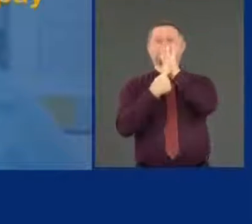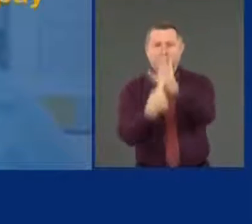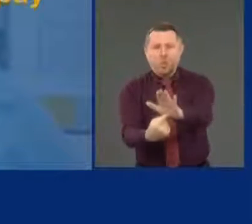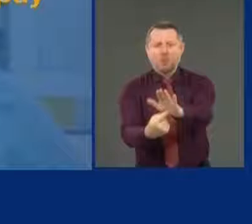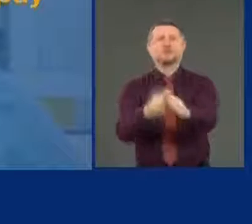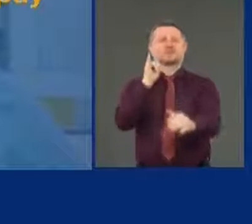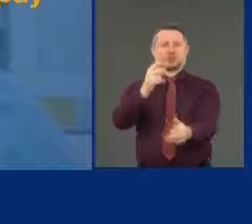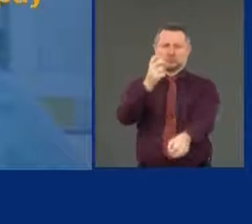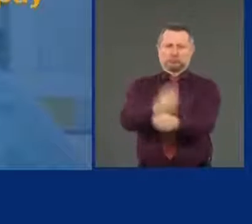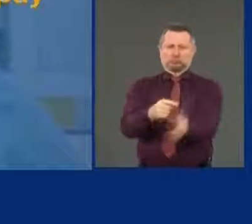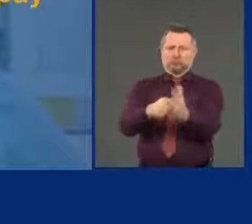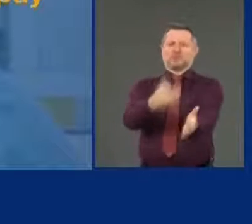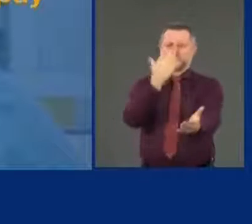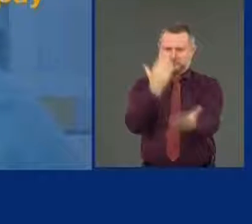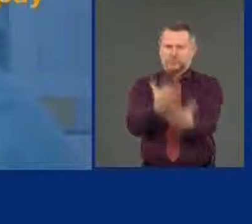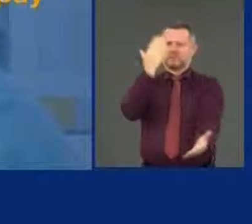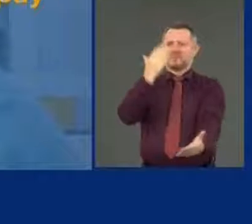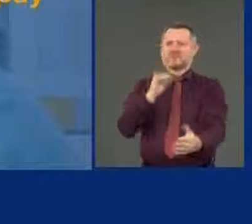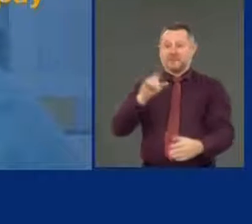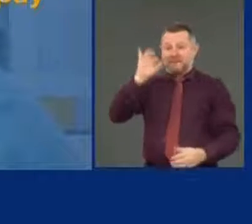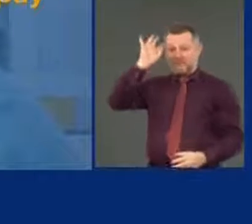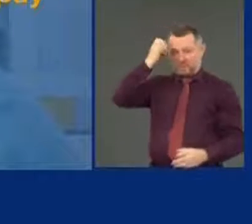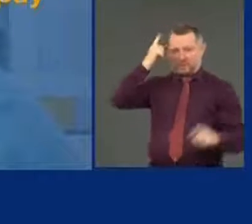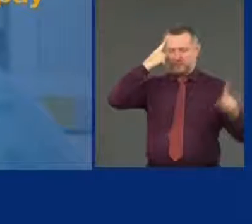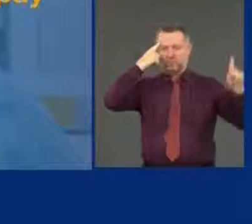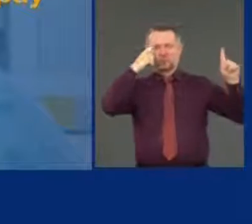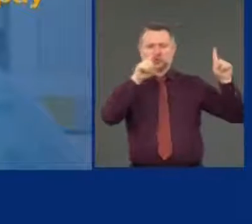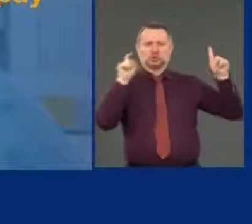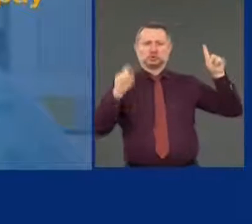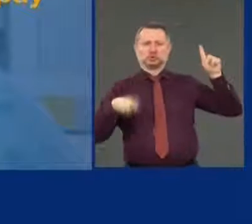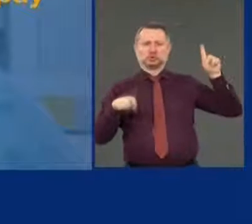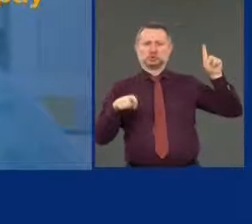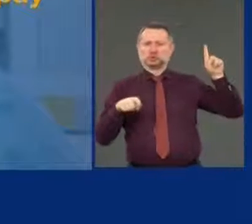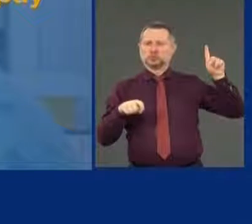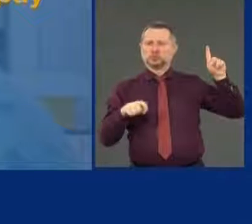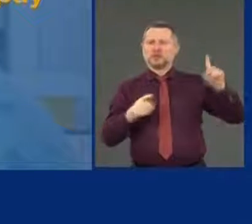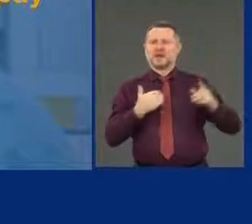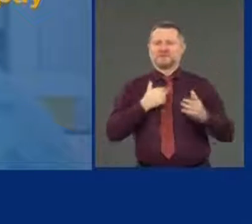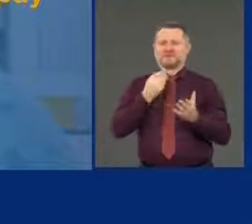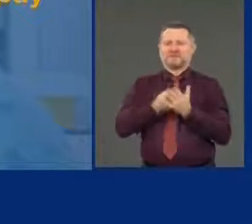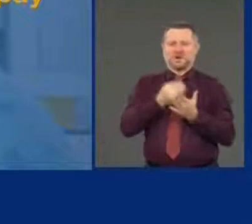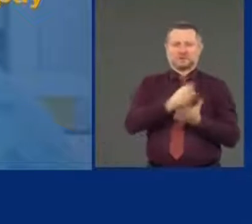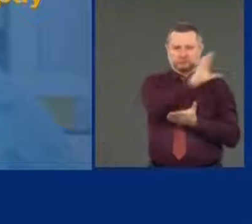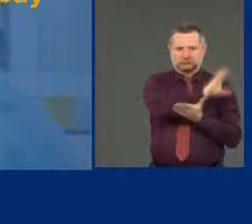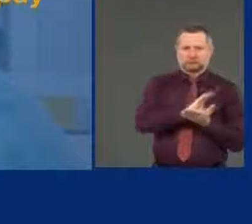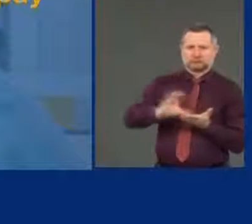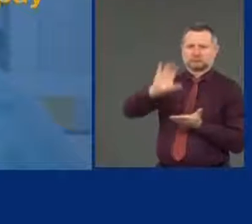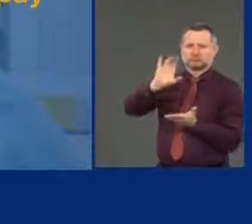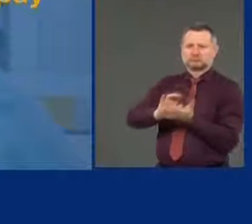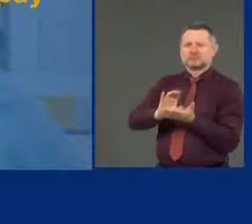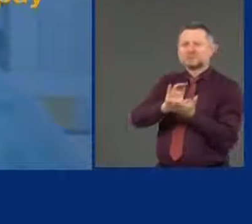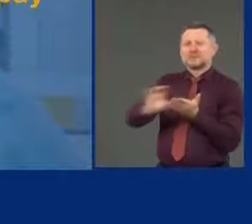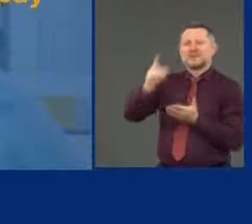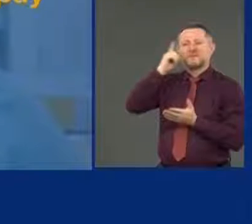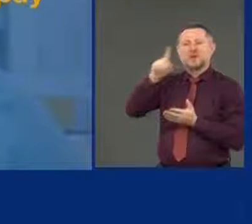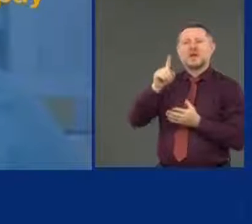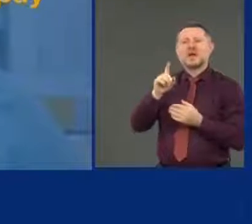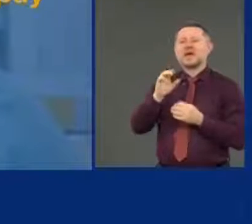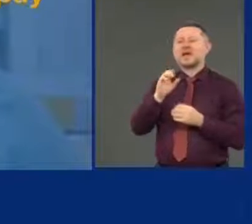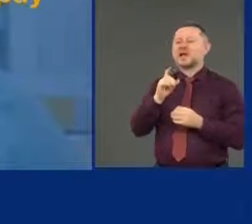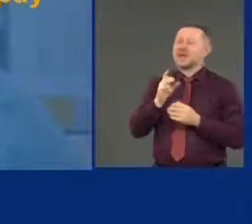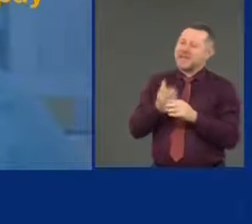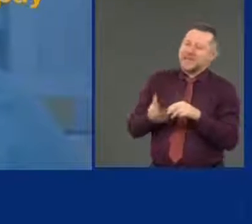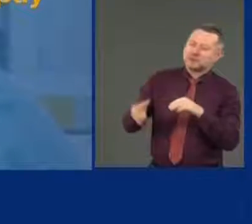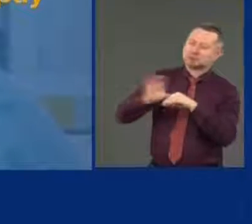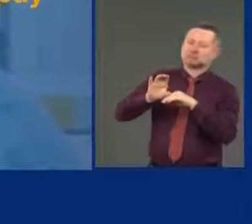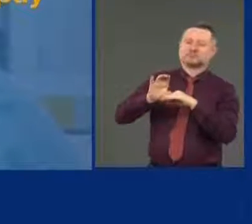And I think the federal government should dedicate federal funds and pay hazard pay to those workers who